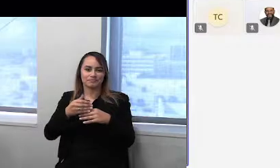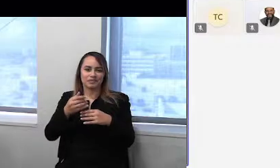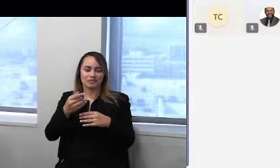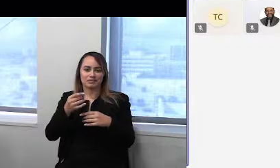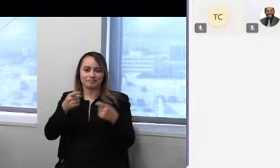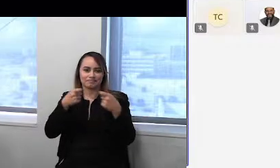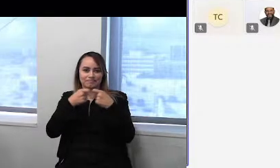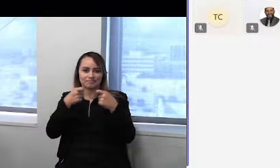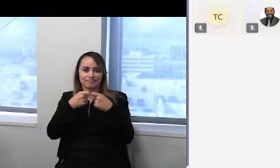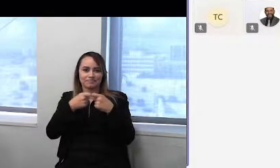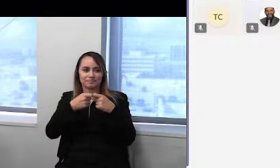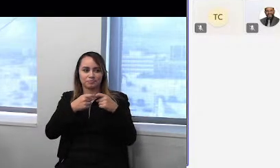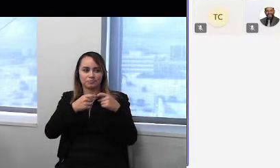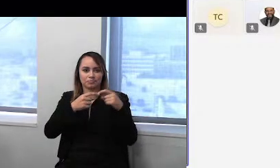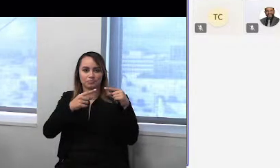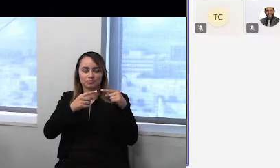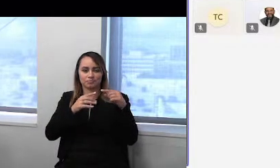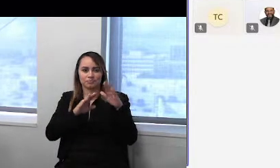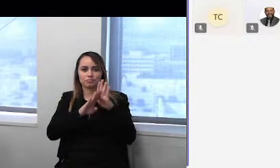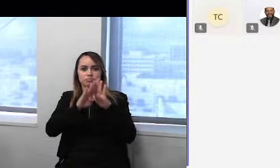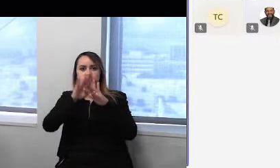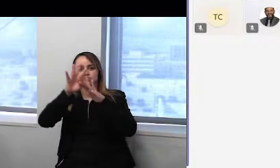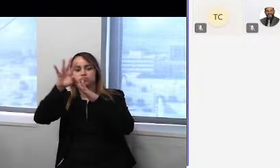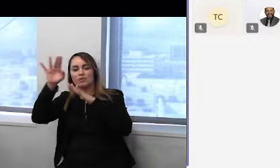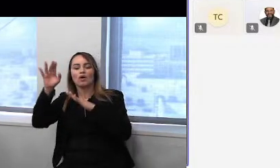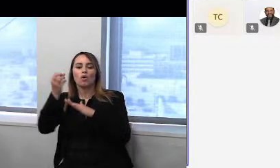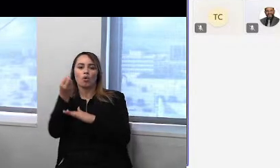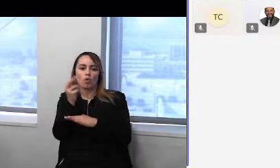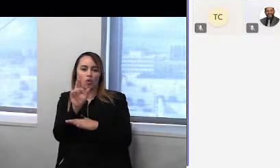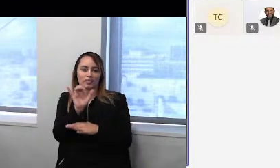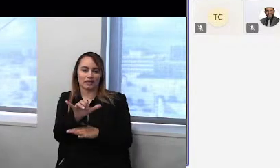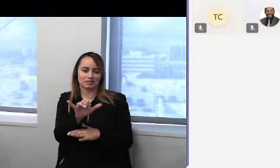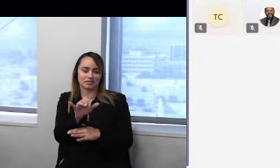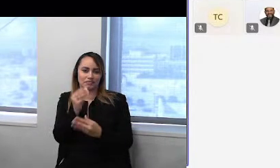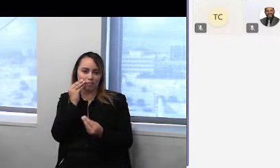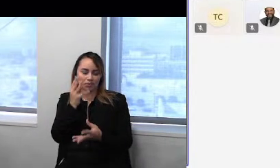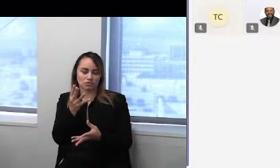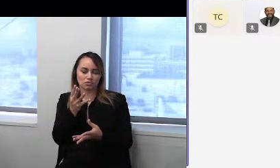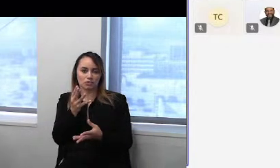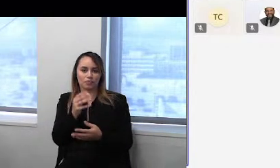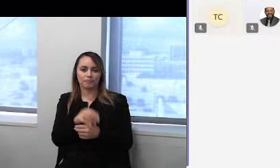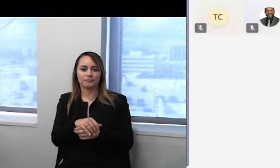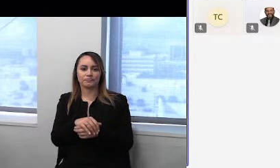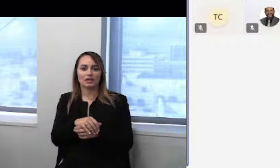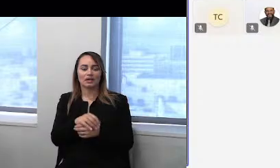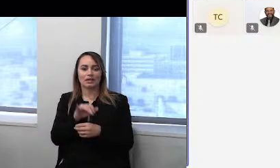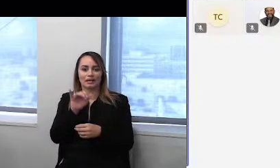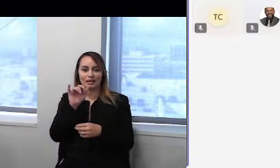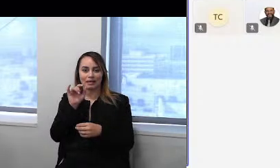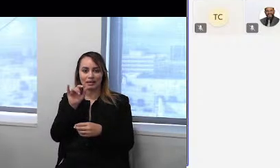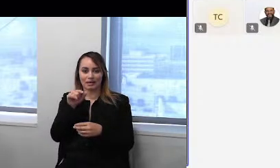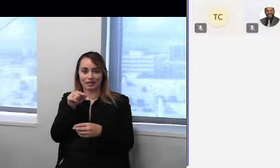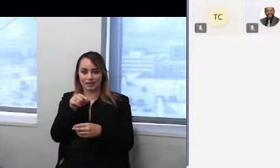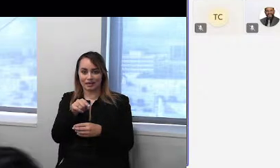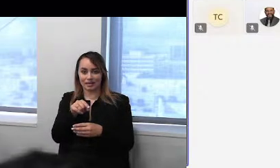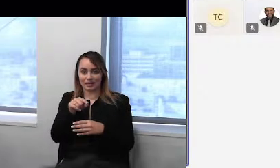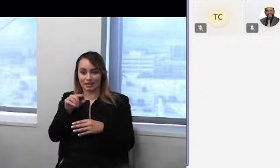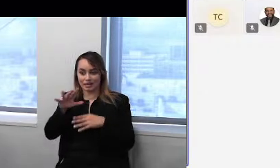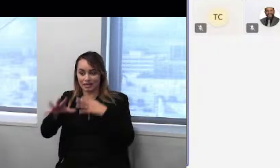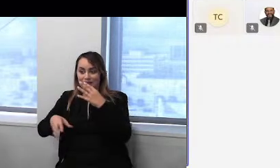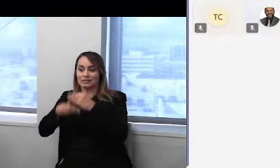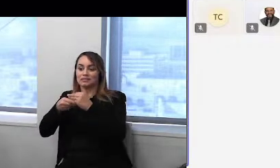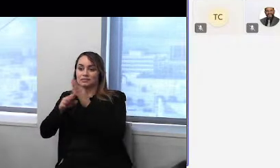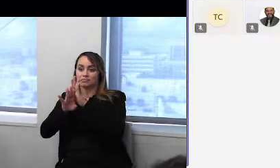other places of island. The ramp rate significance. You need a significant means to be